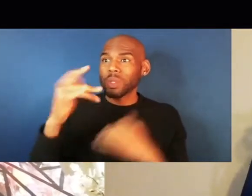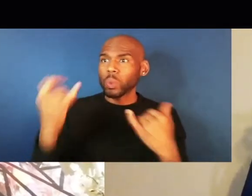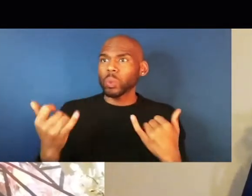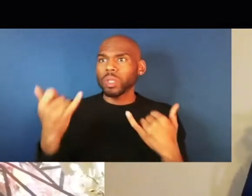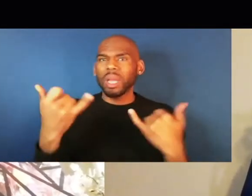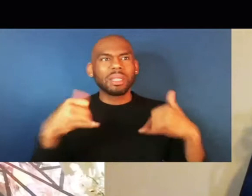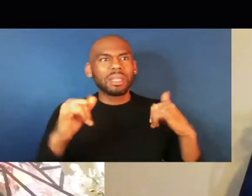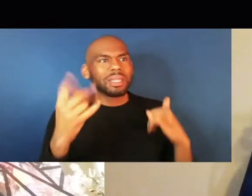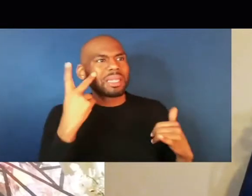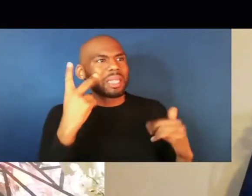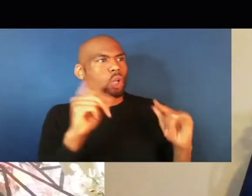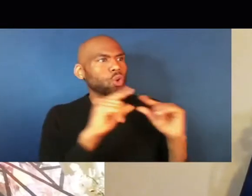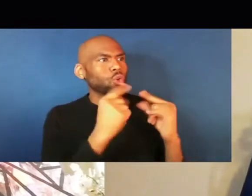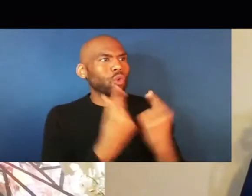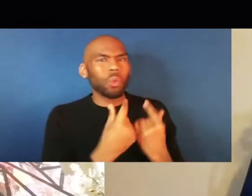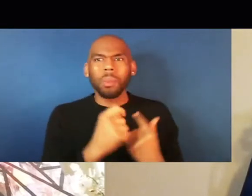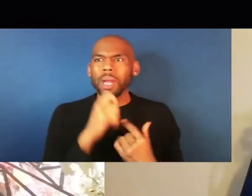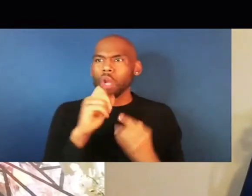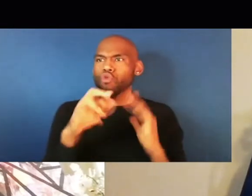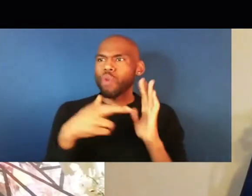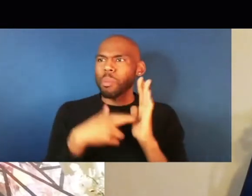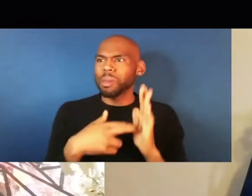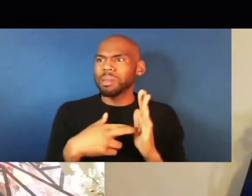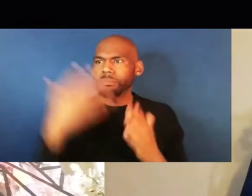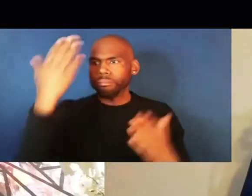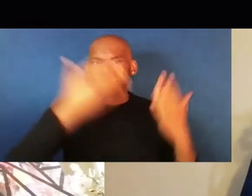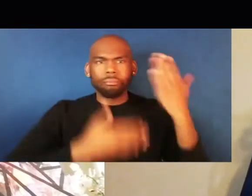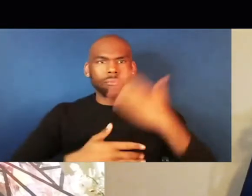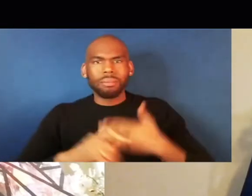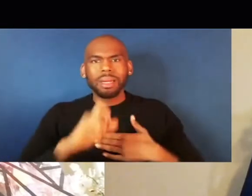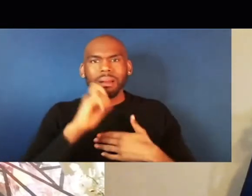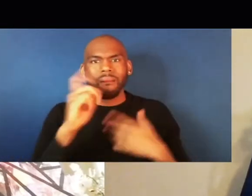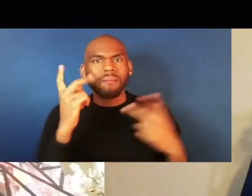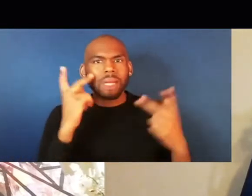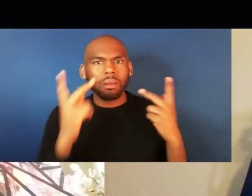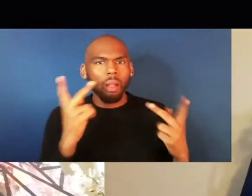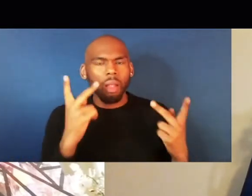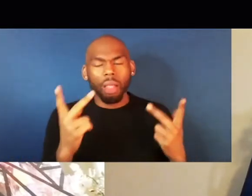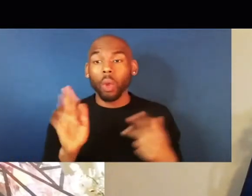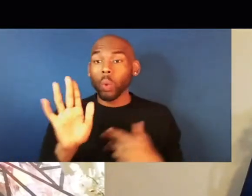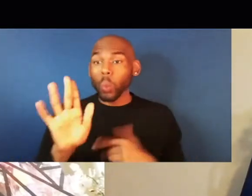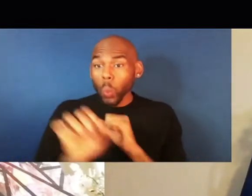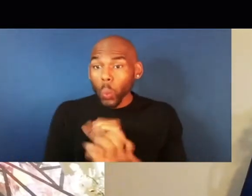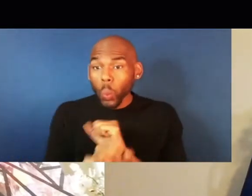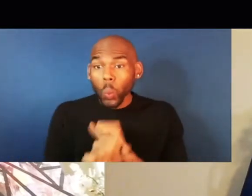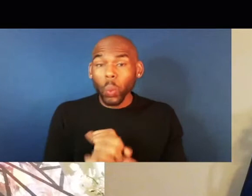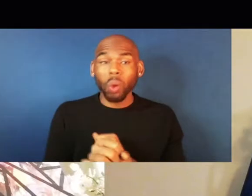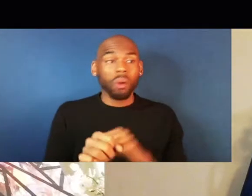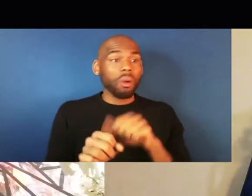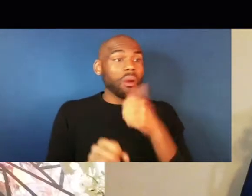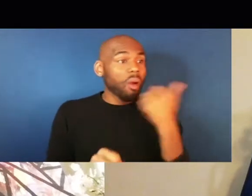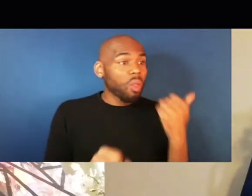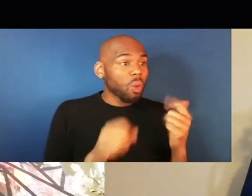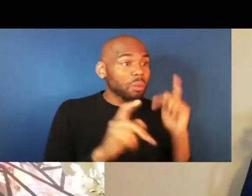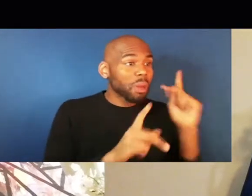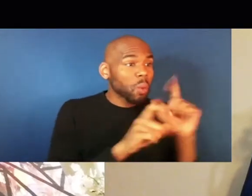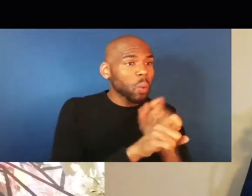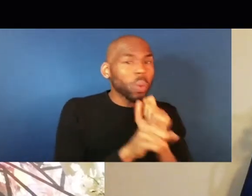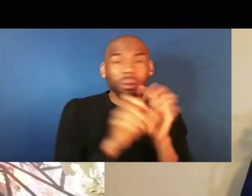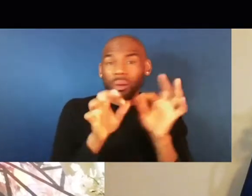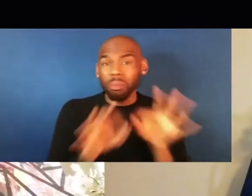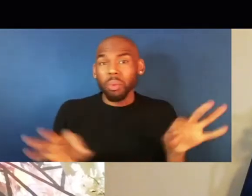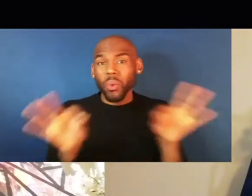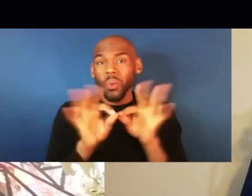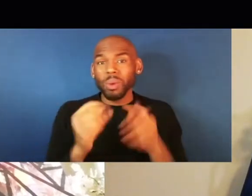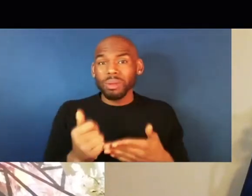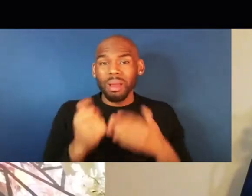groups not represented, right? That's still invisible. And that's why this work that you and others do is so important